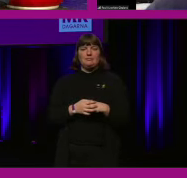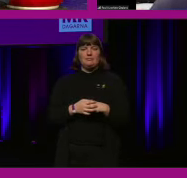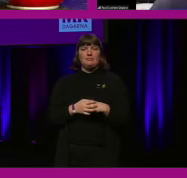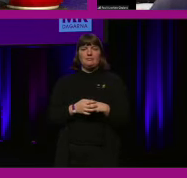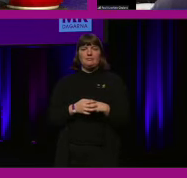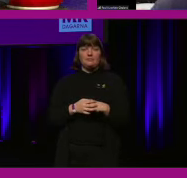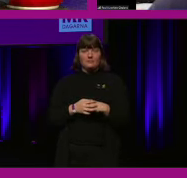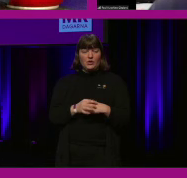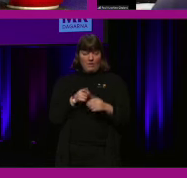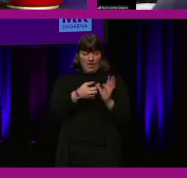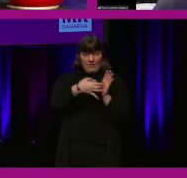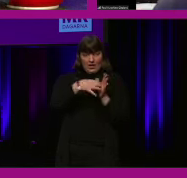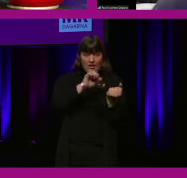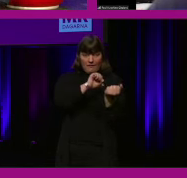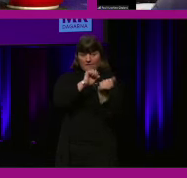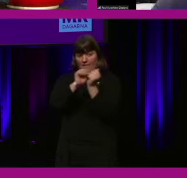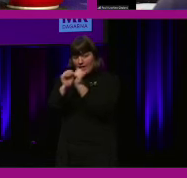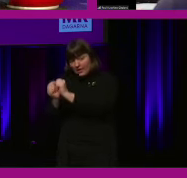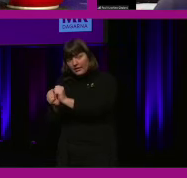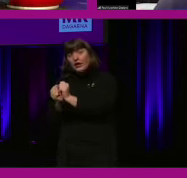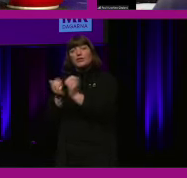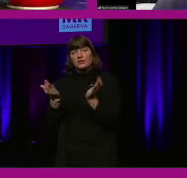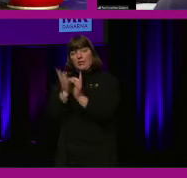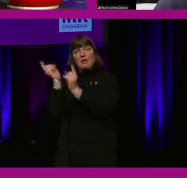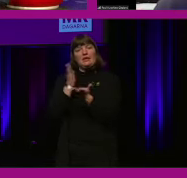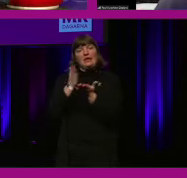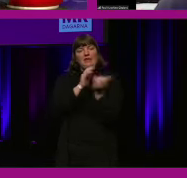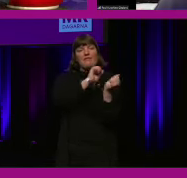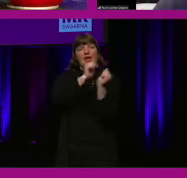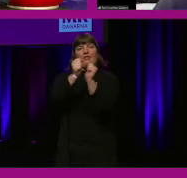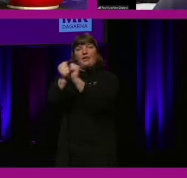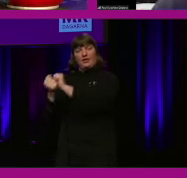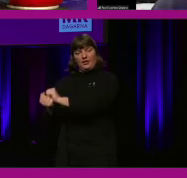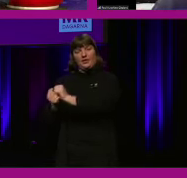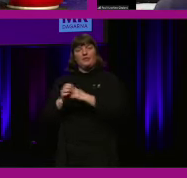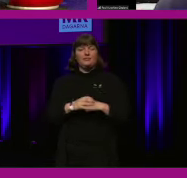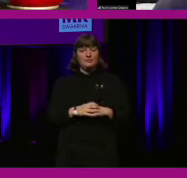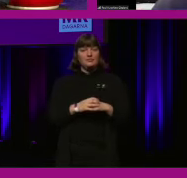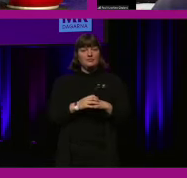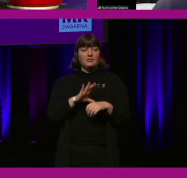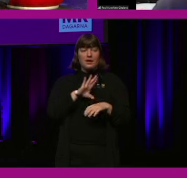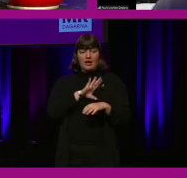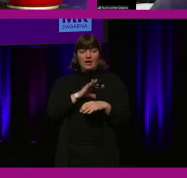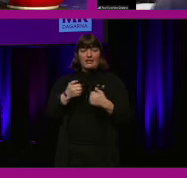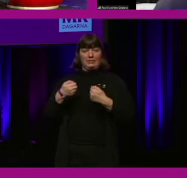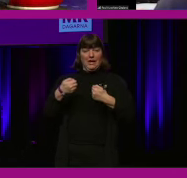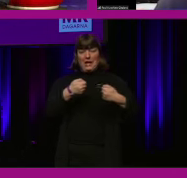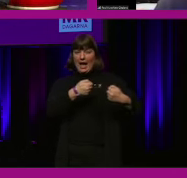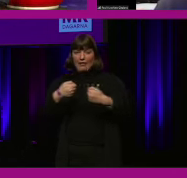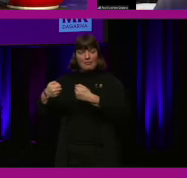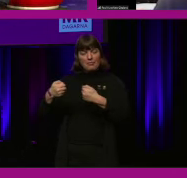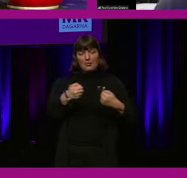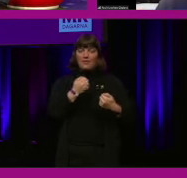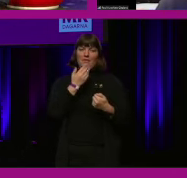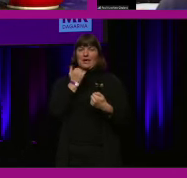as the values change, human rights change, there are going to be contestation and a struggle around the